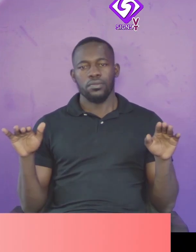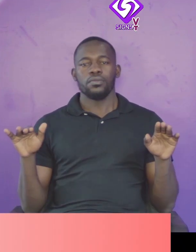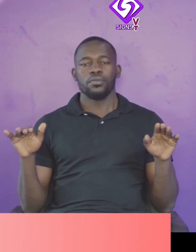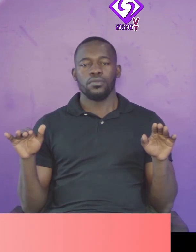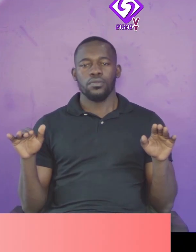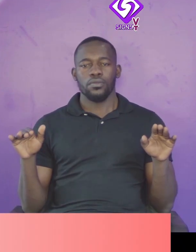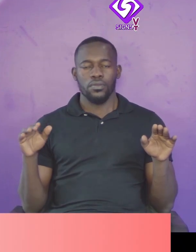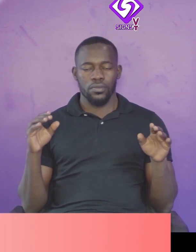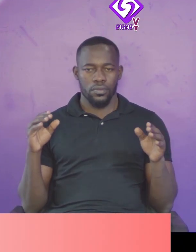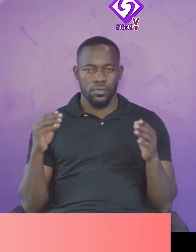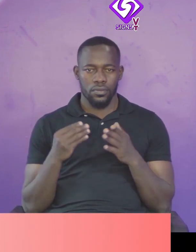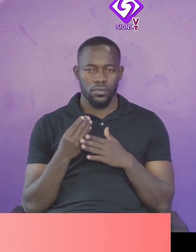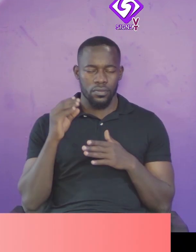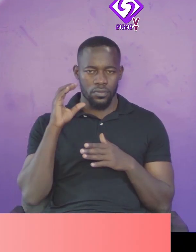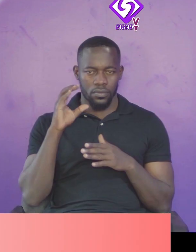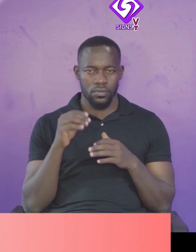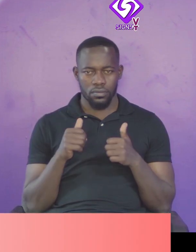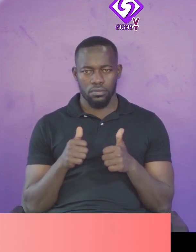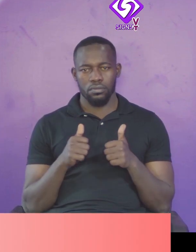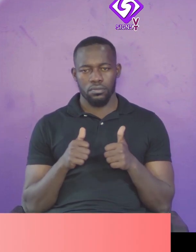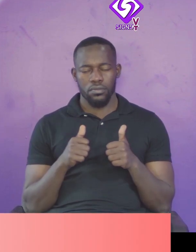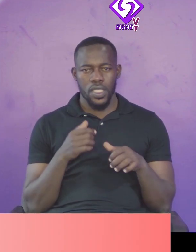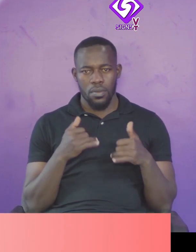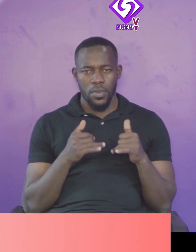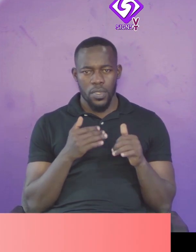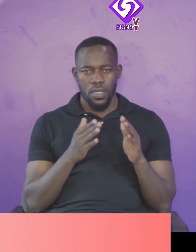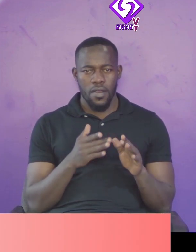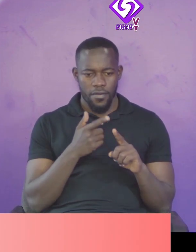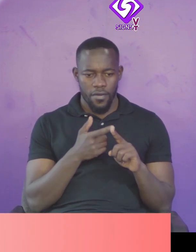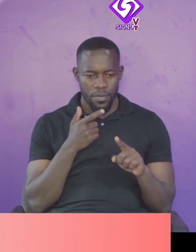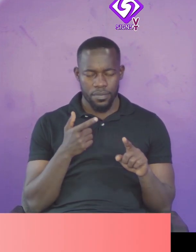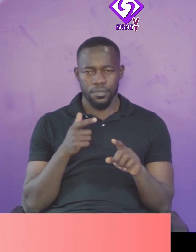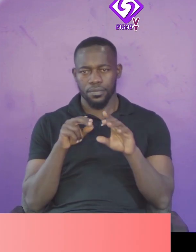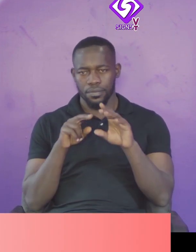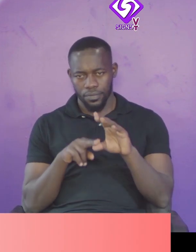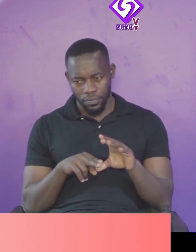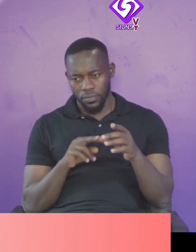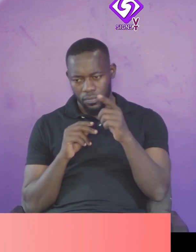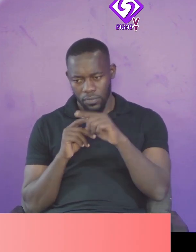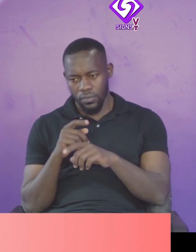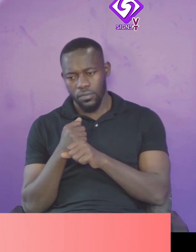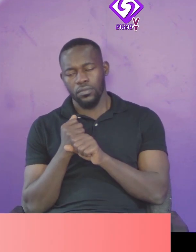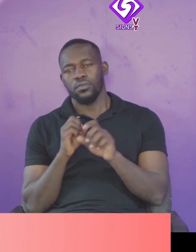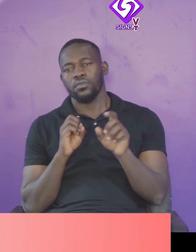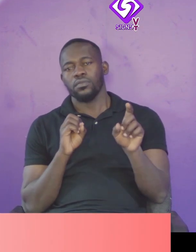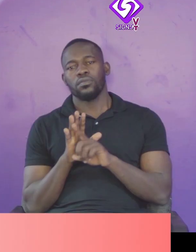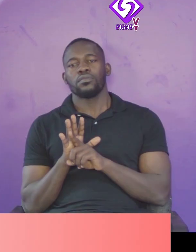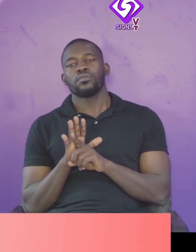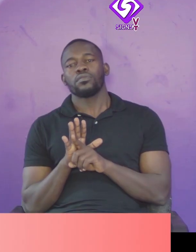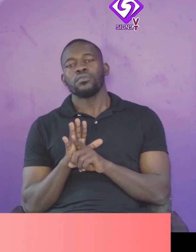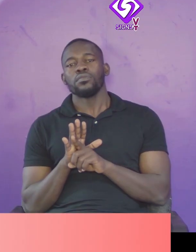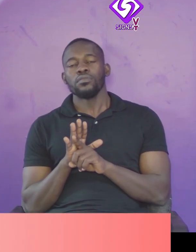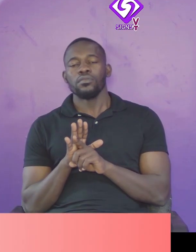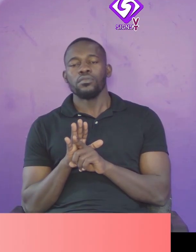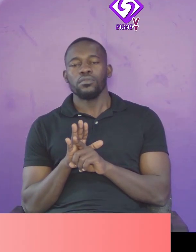in good. When a player comes from the bench, we know he's coming to make an impact. So even Bukayo Saka came from the